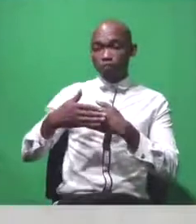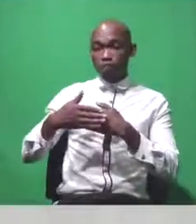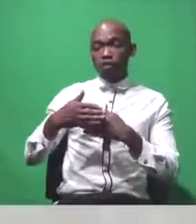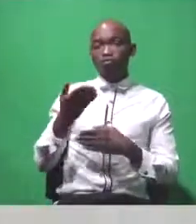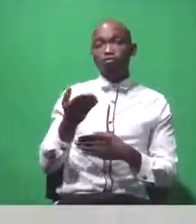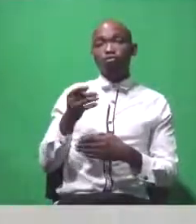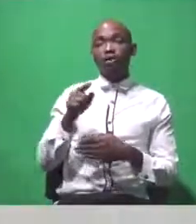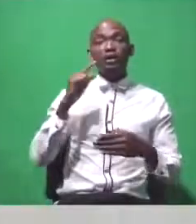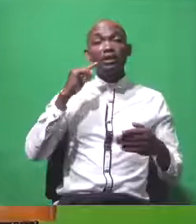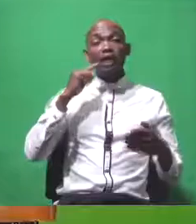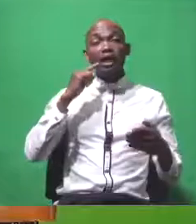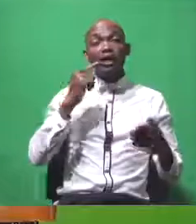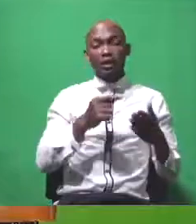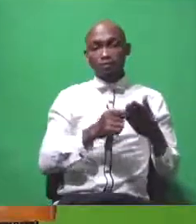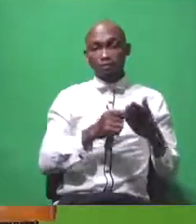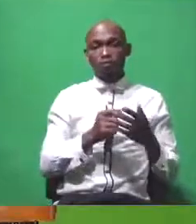this example.